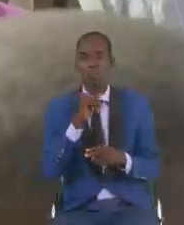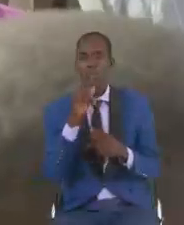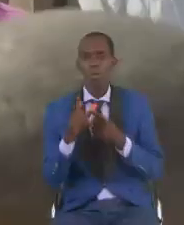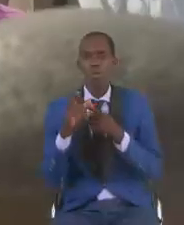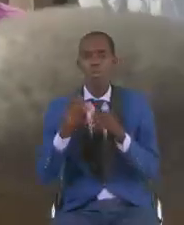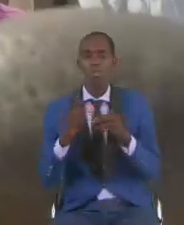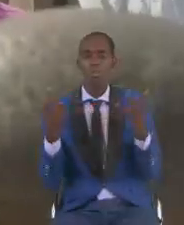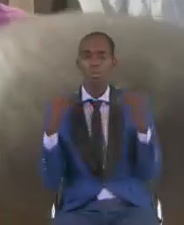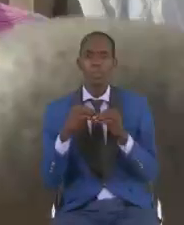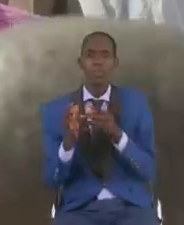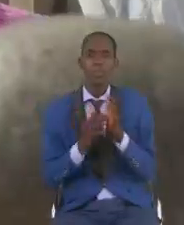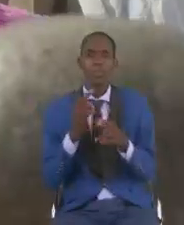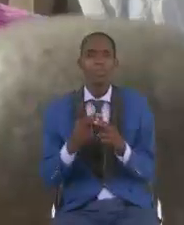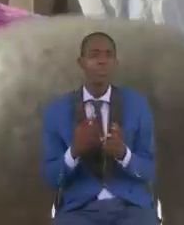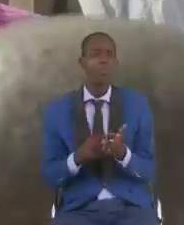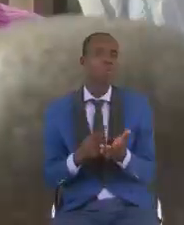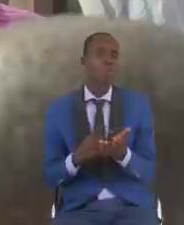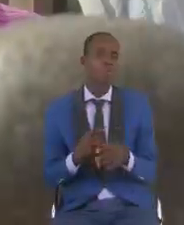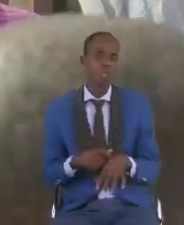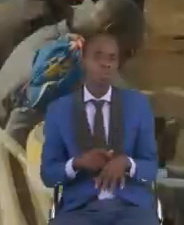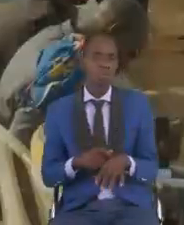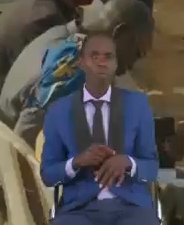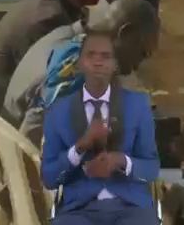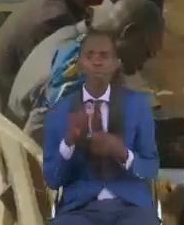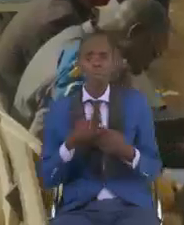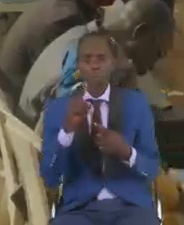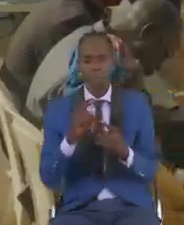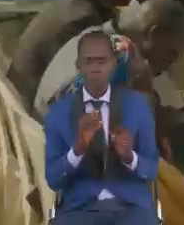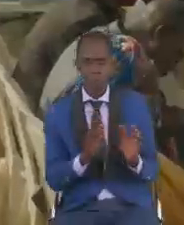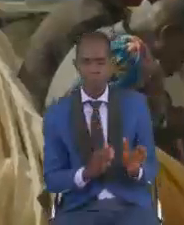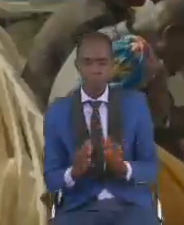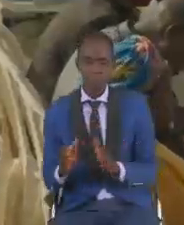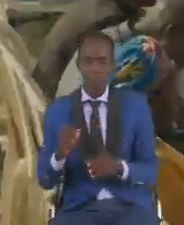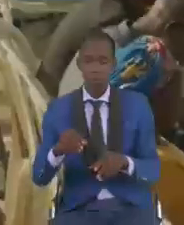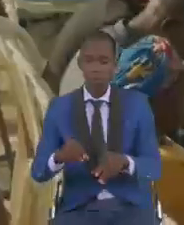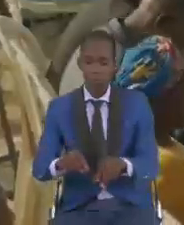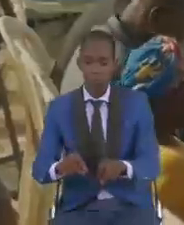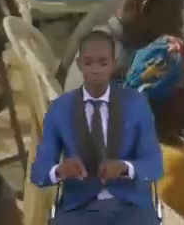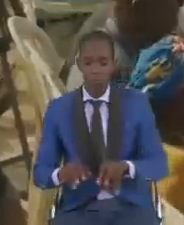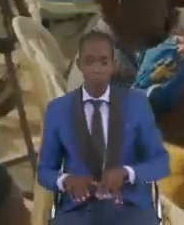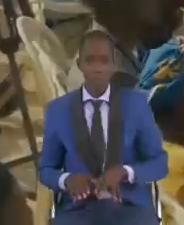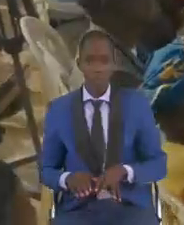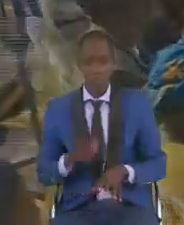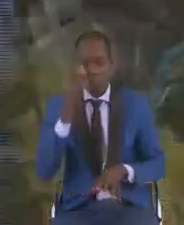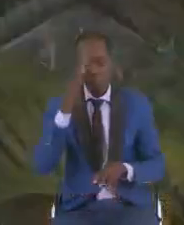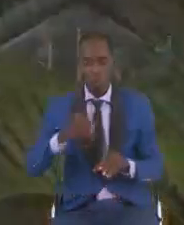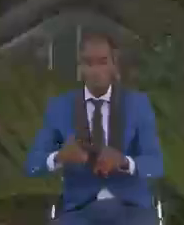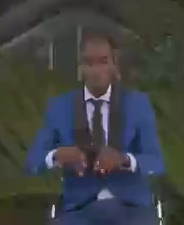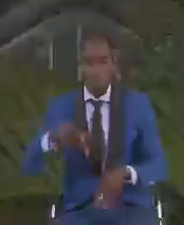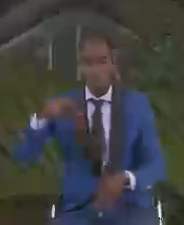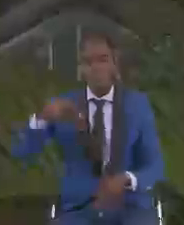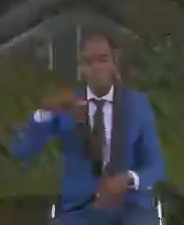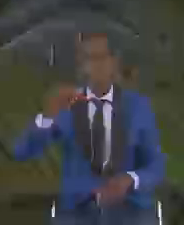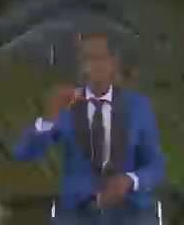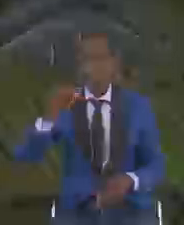vain. Sometimes when you plant, you don't see it coming up at the same